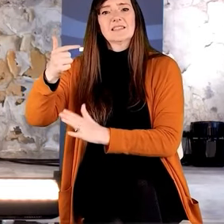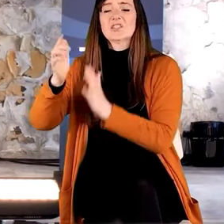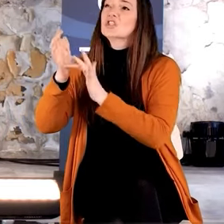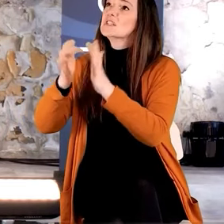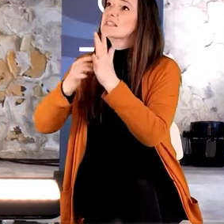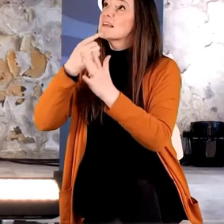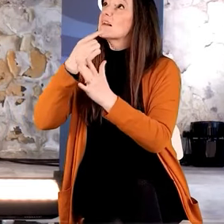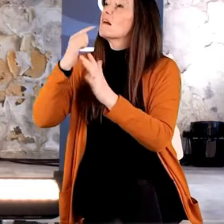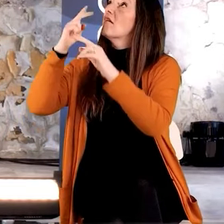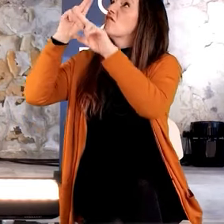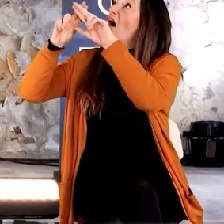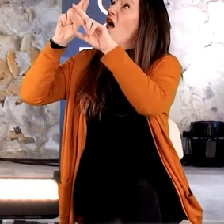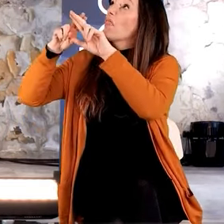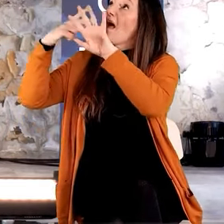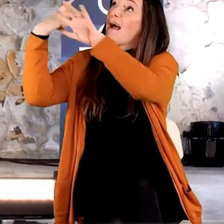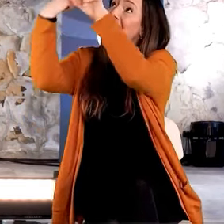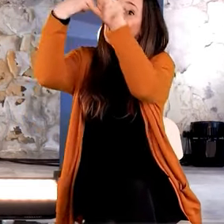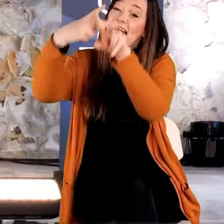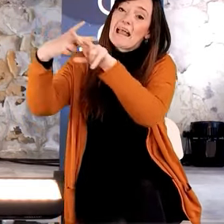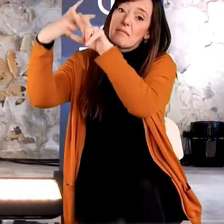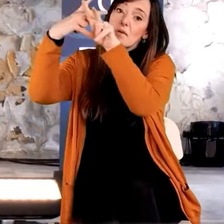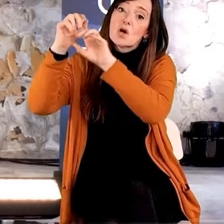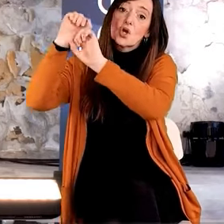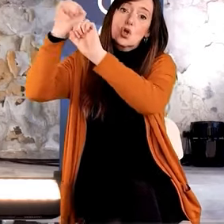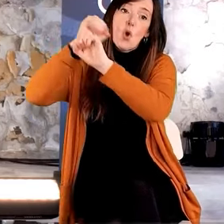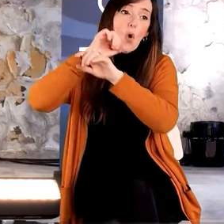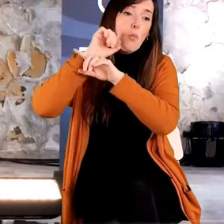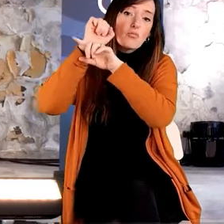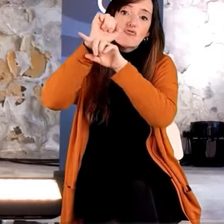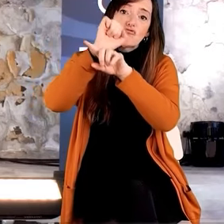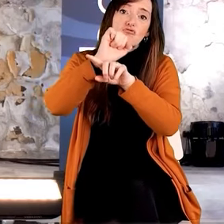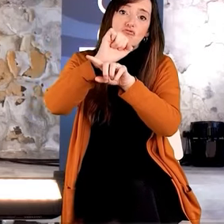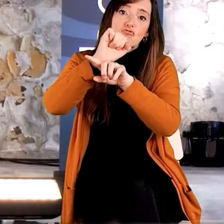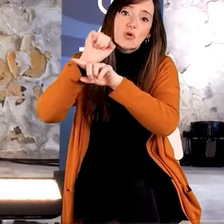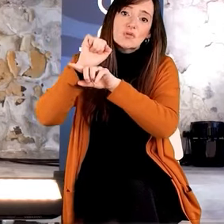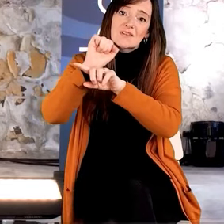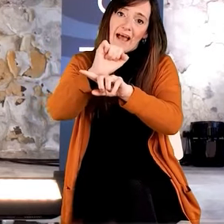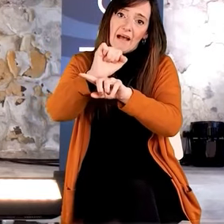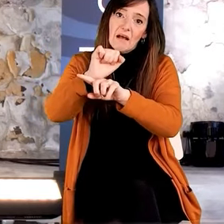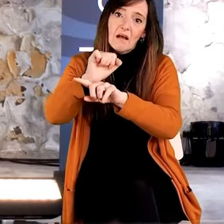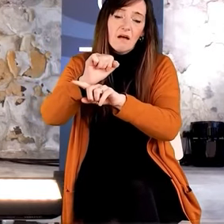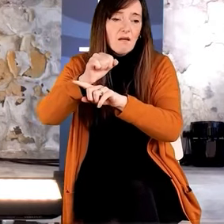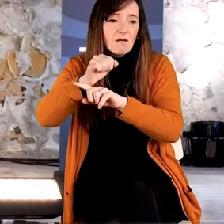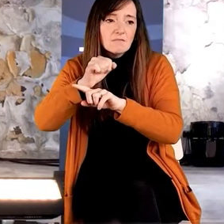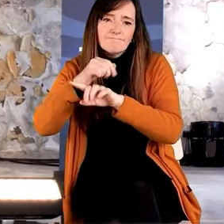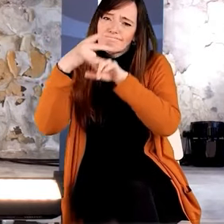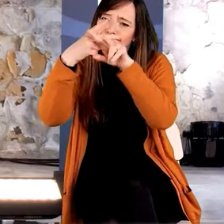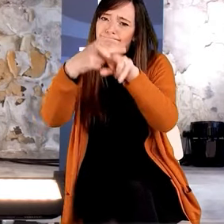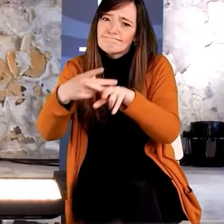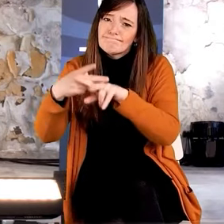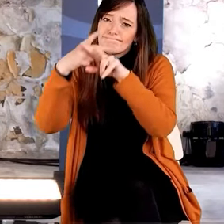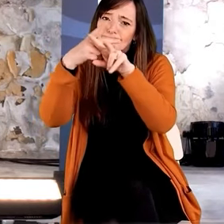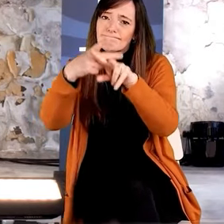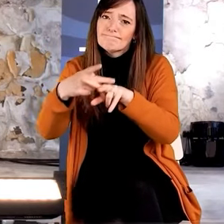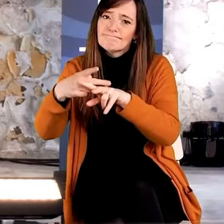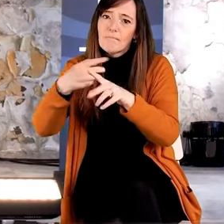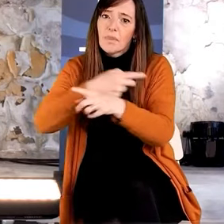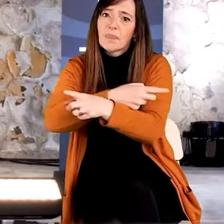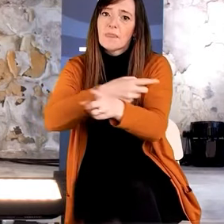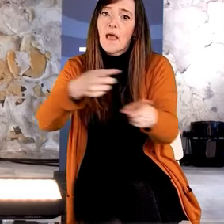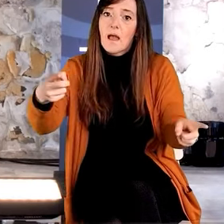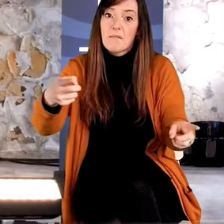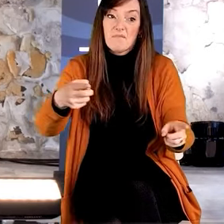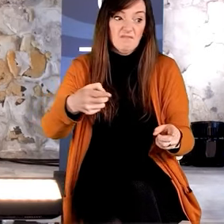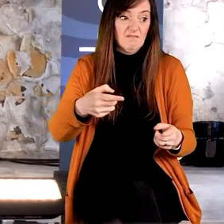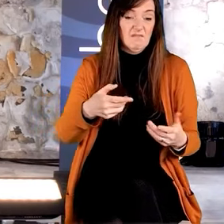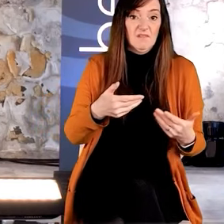them, spread your protection over them, guard them. They're in a world in which there'll be all sorts of